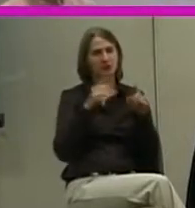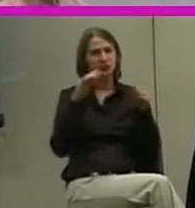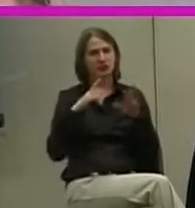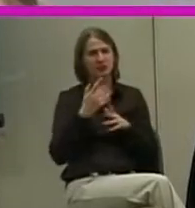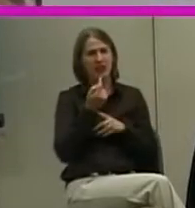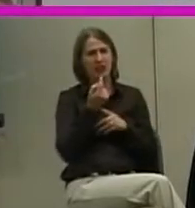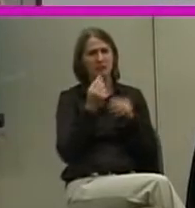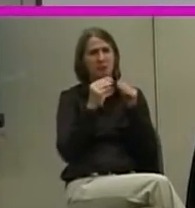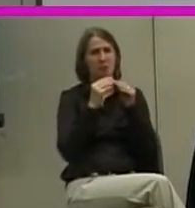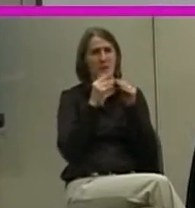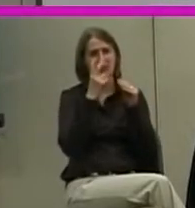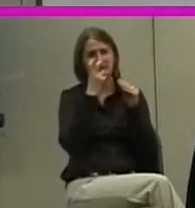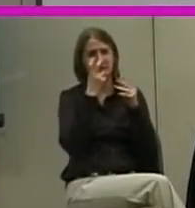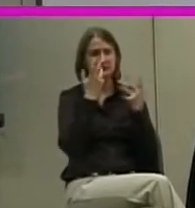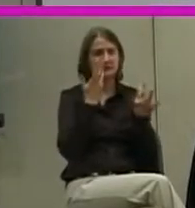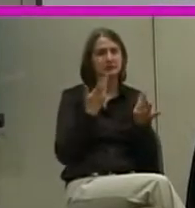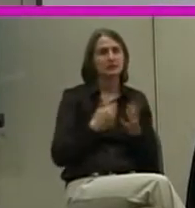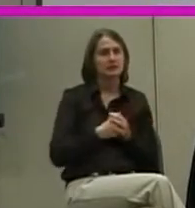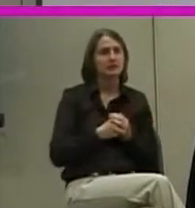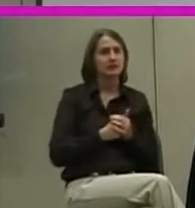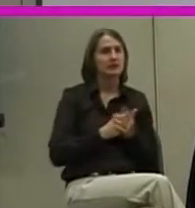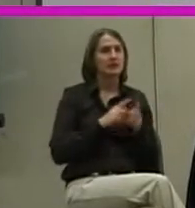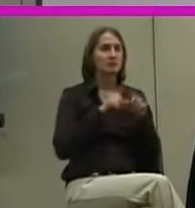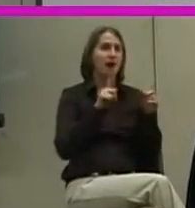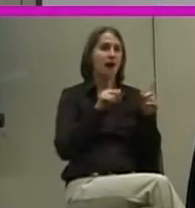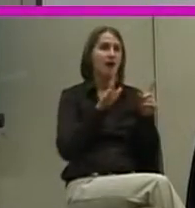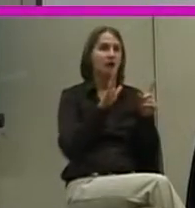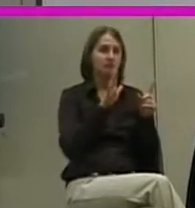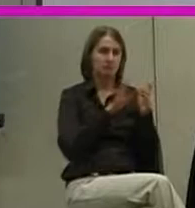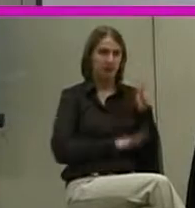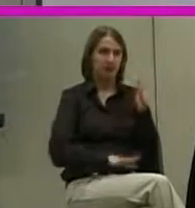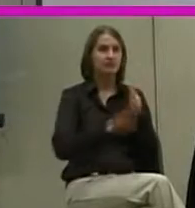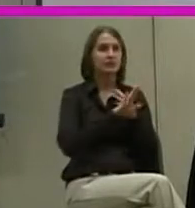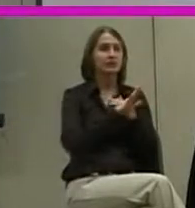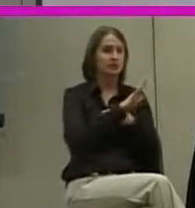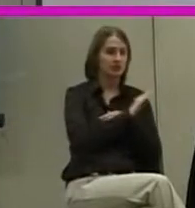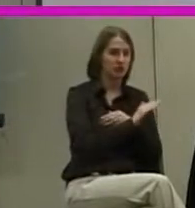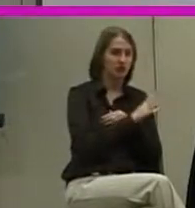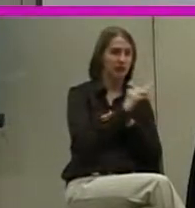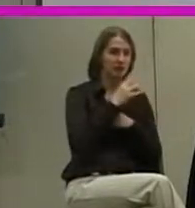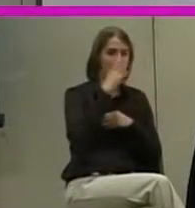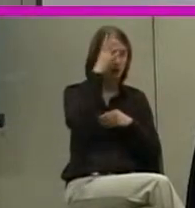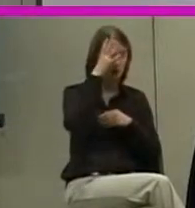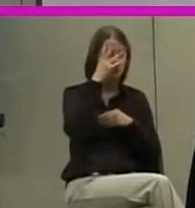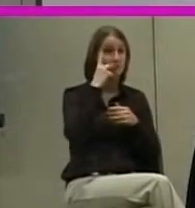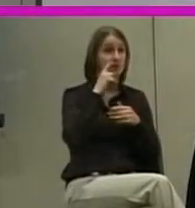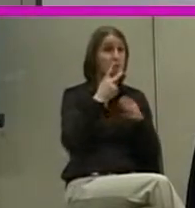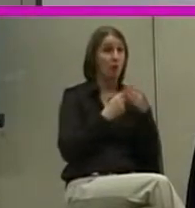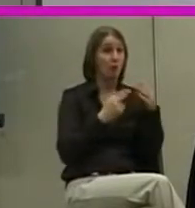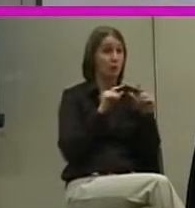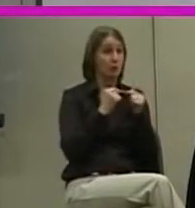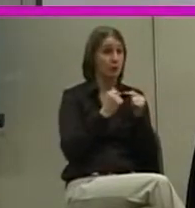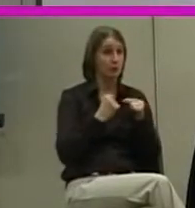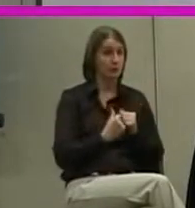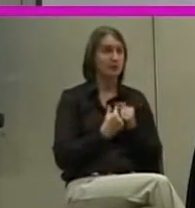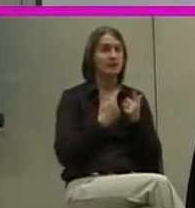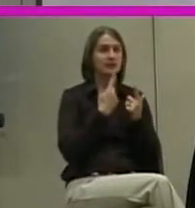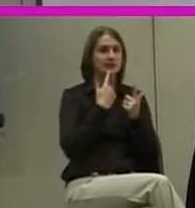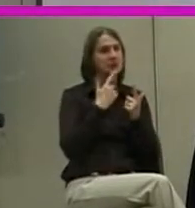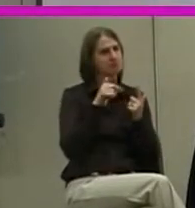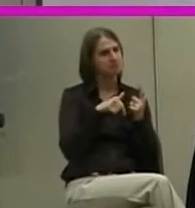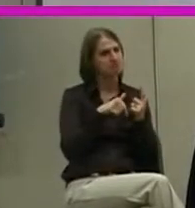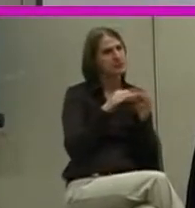up front on this one. But basically the kids and the parents across the board on both cohorts said, this is something that's